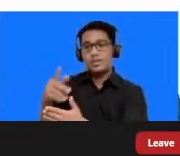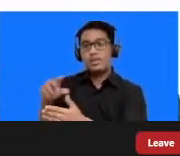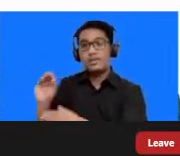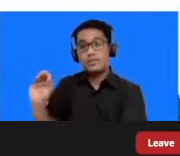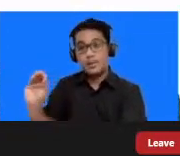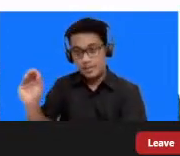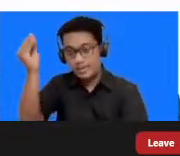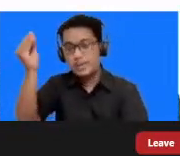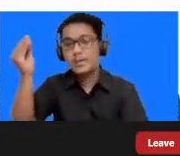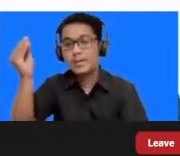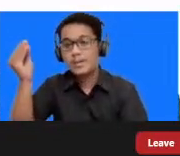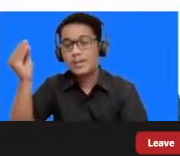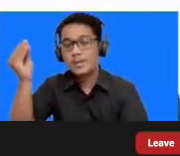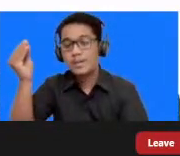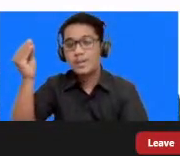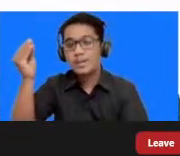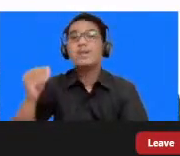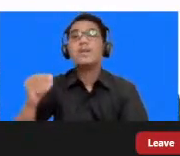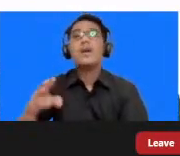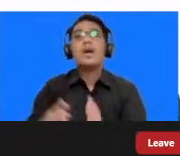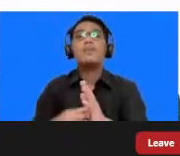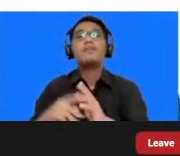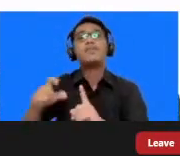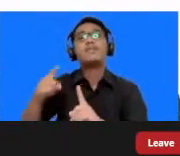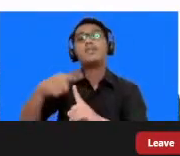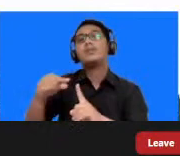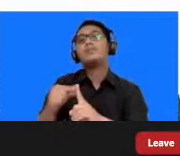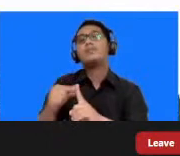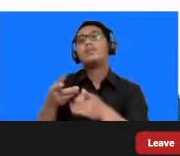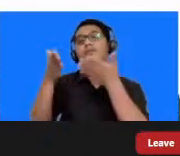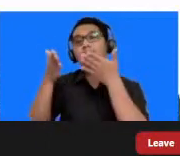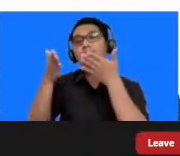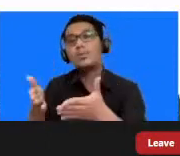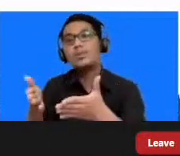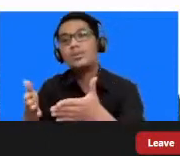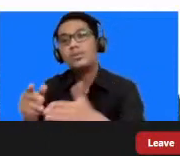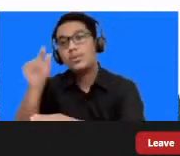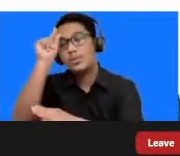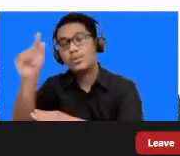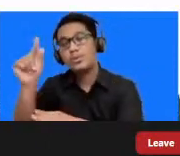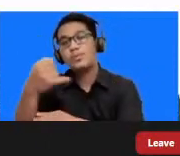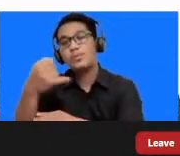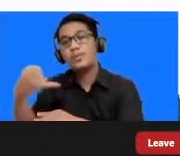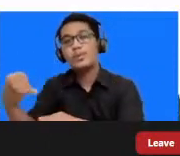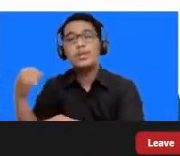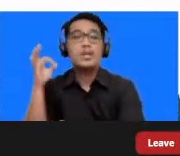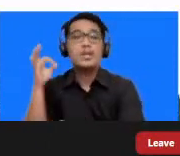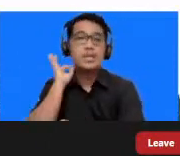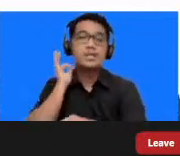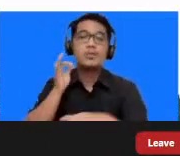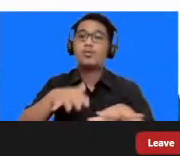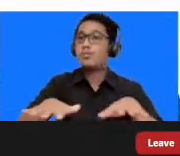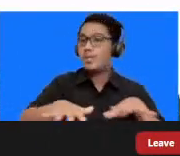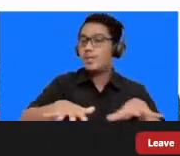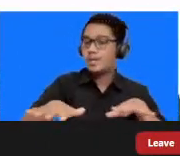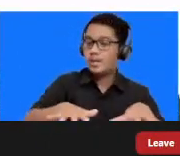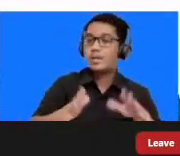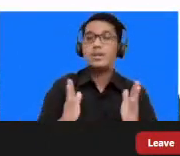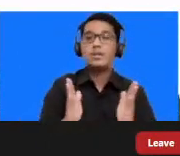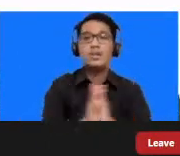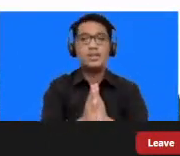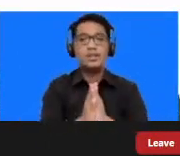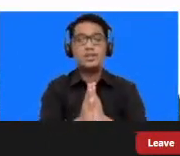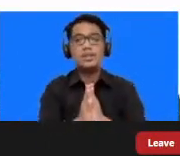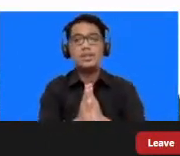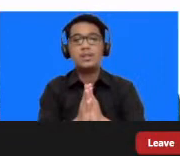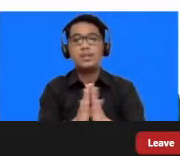CPP, focusing on minimization of disaster risk posed to coastal communities for building disaster resilient society.